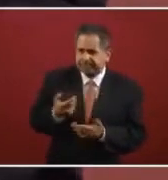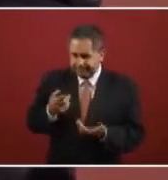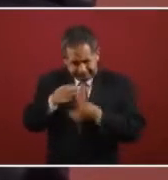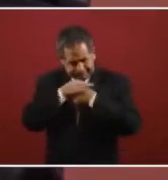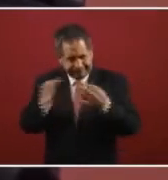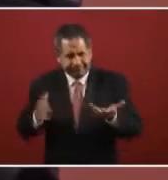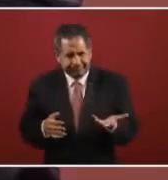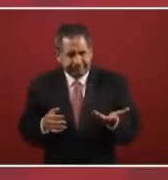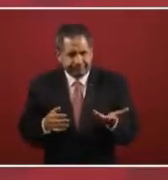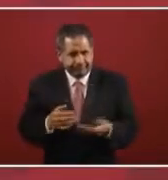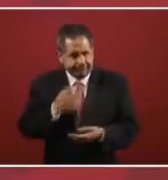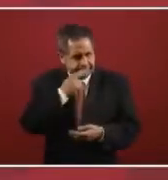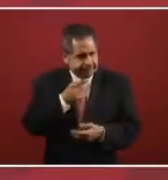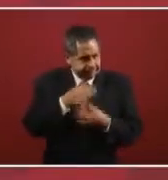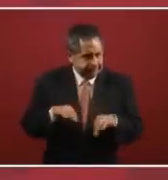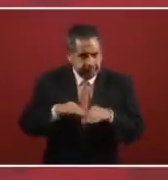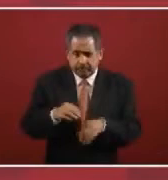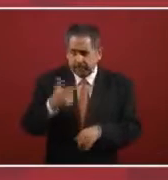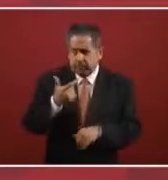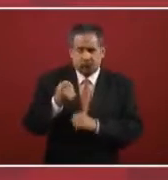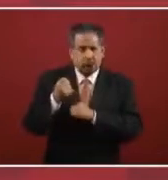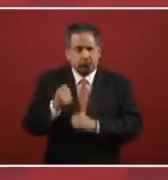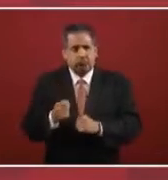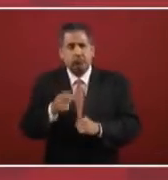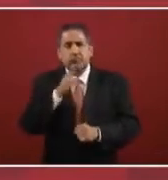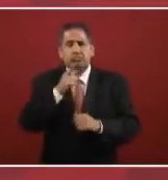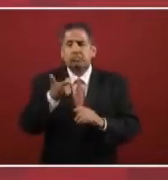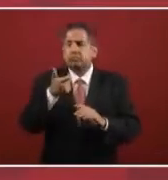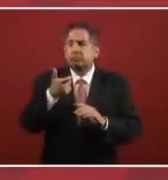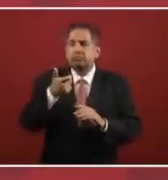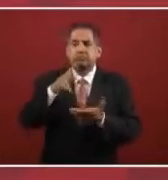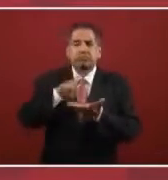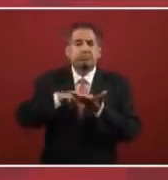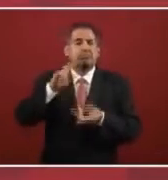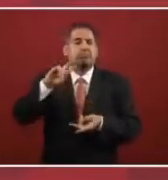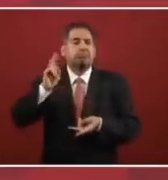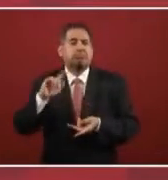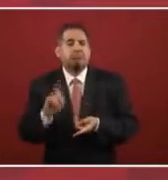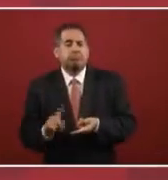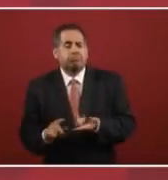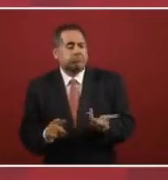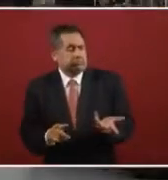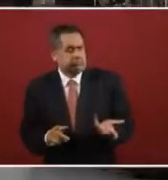Isn't it important to have a strong currency, or is it better to be